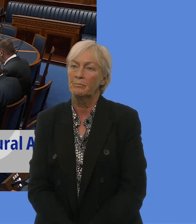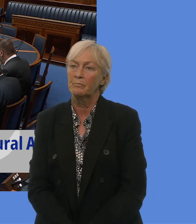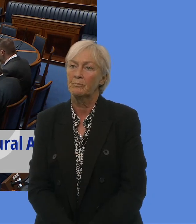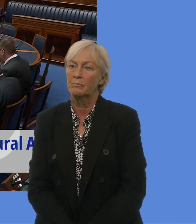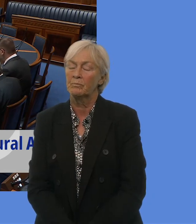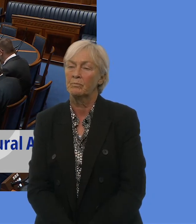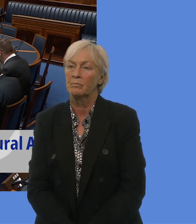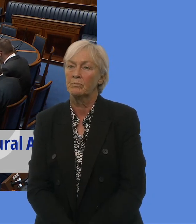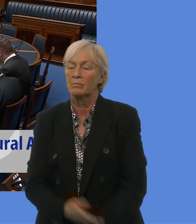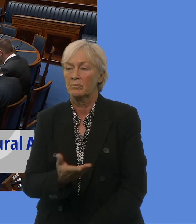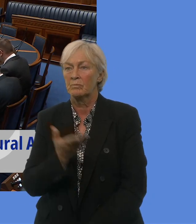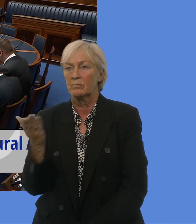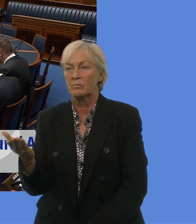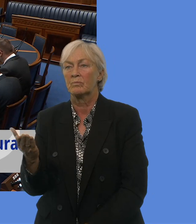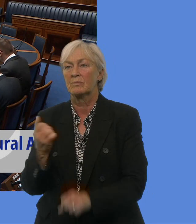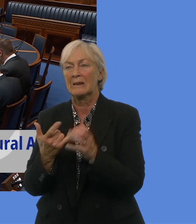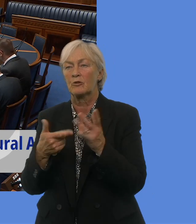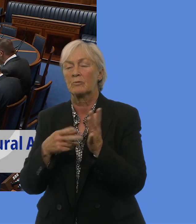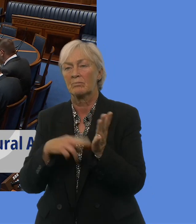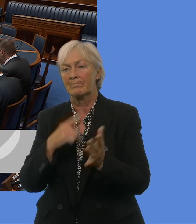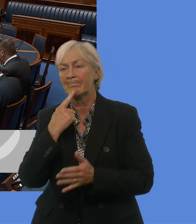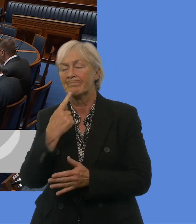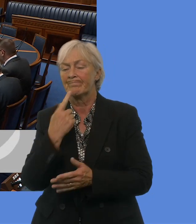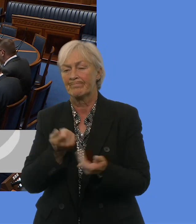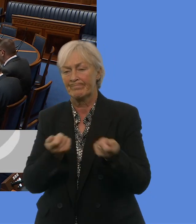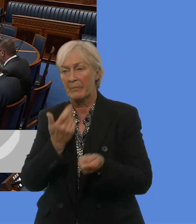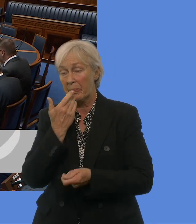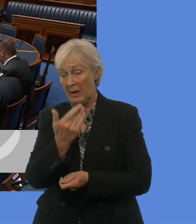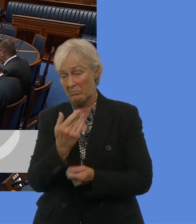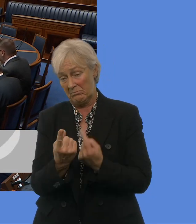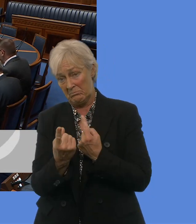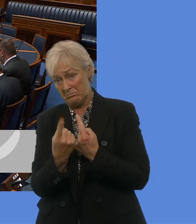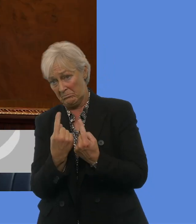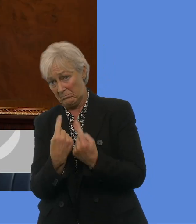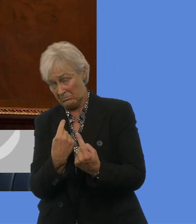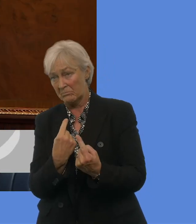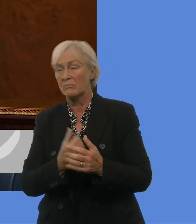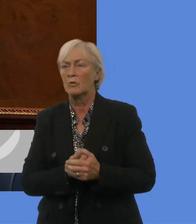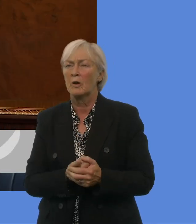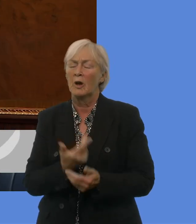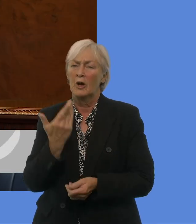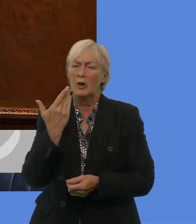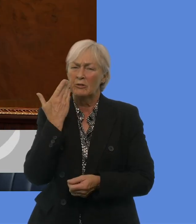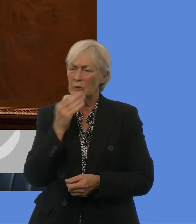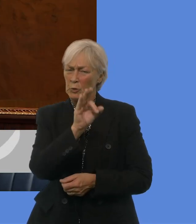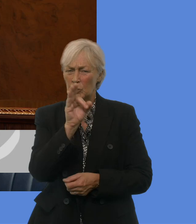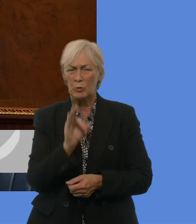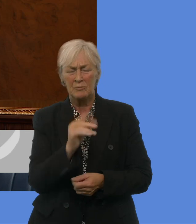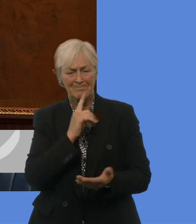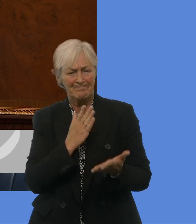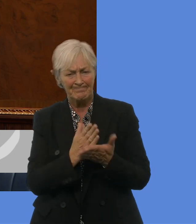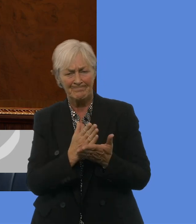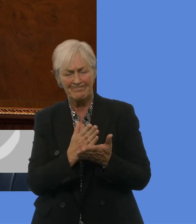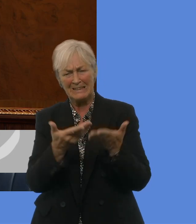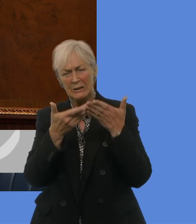Mr. Galston. Mr. Speaker, and I thank the Minister for his answer. Recent questions from myself have